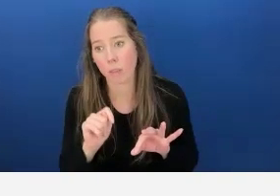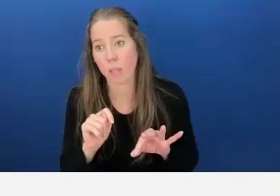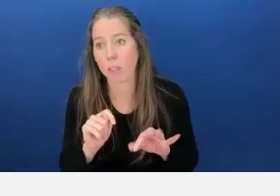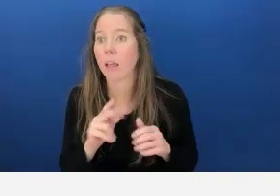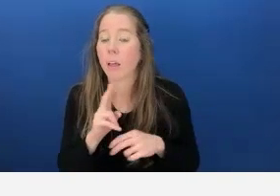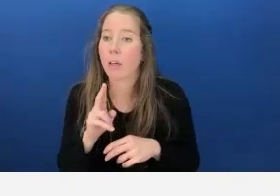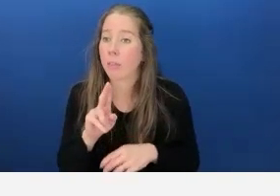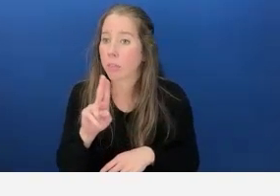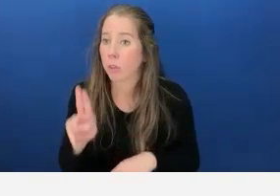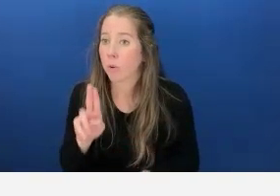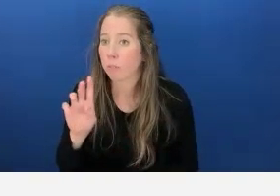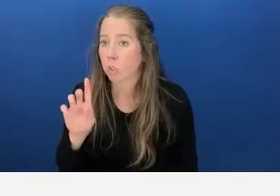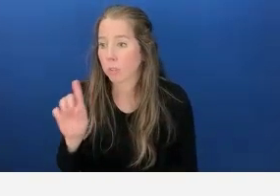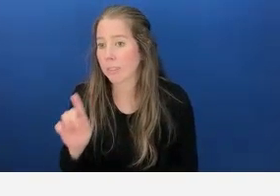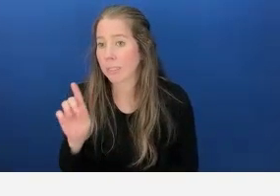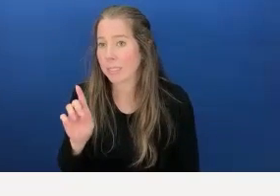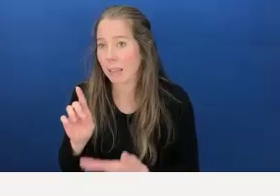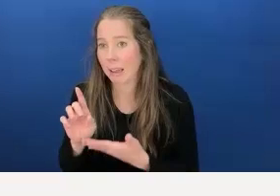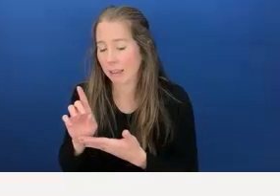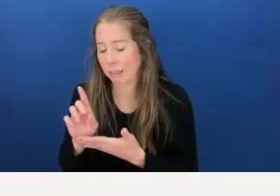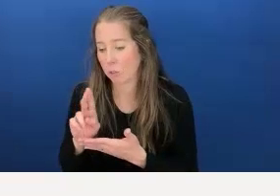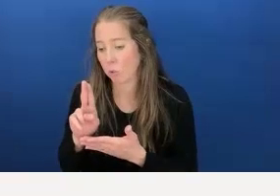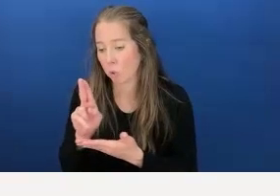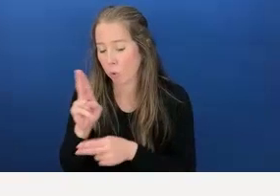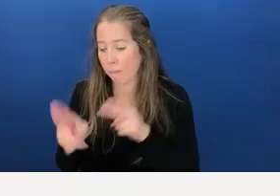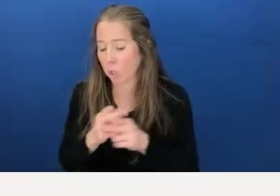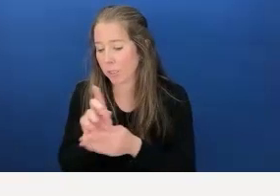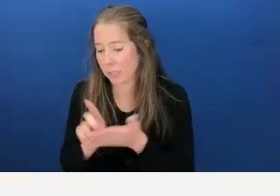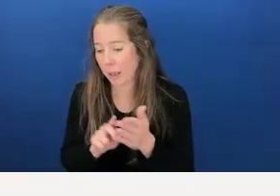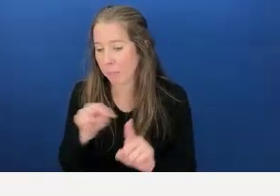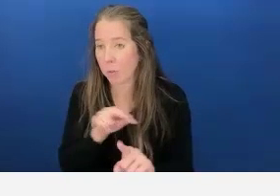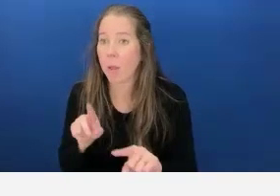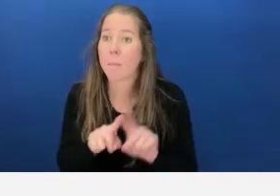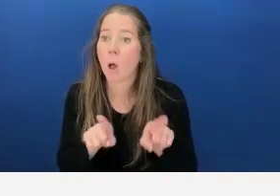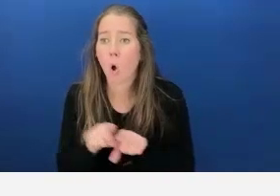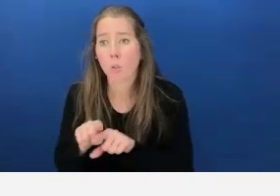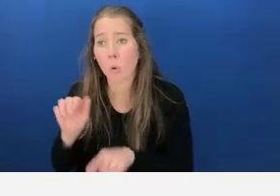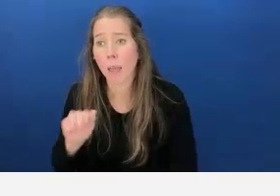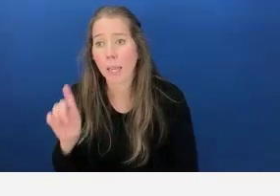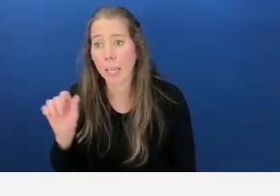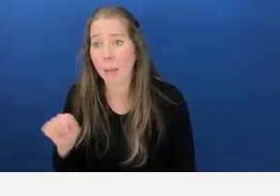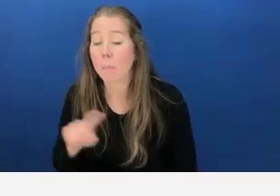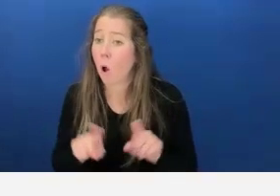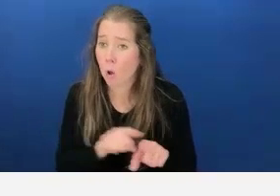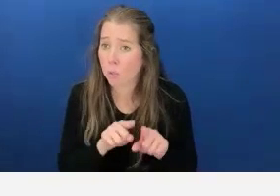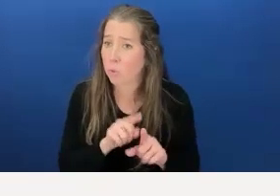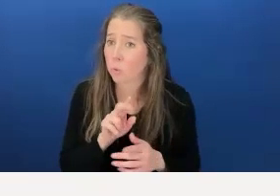design perspective and ADA compliance, but I say mostly for universal design. So is